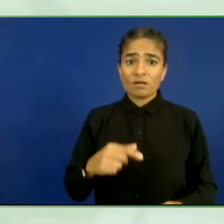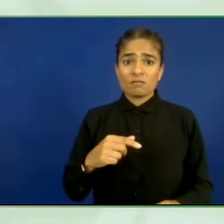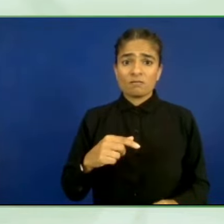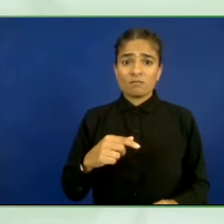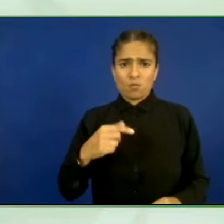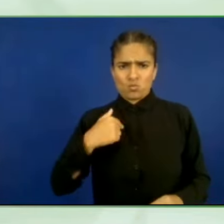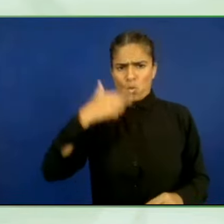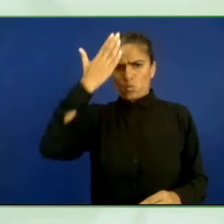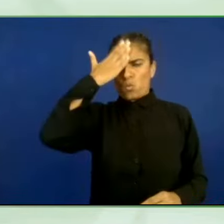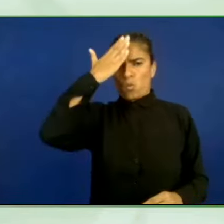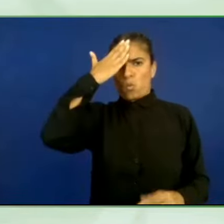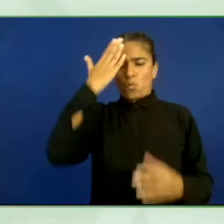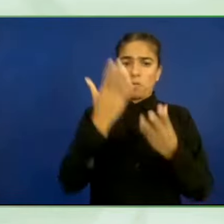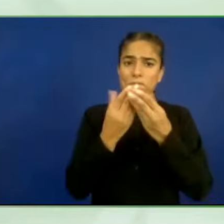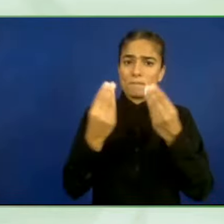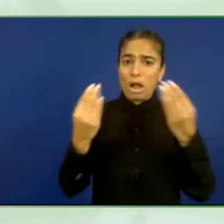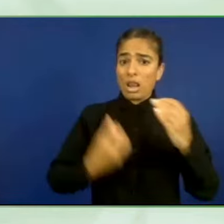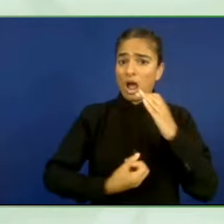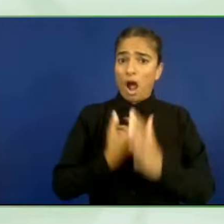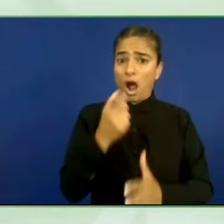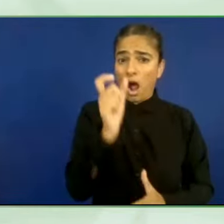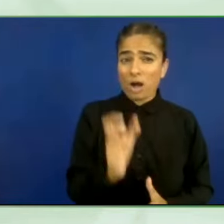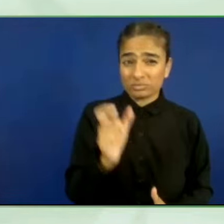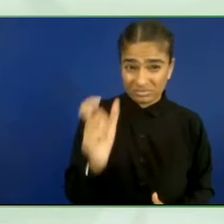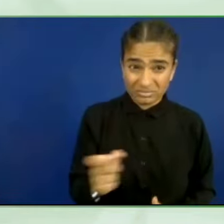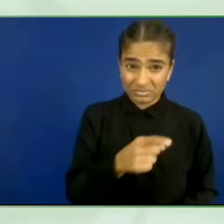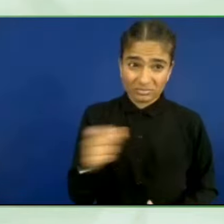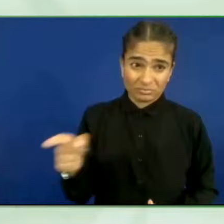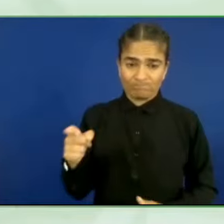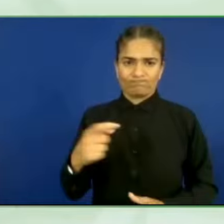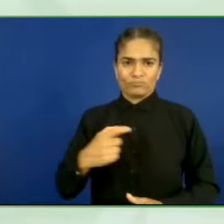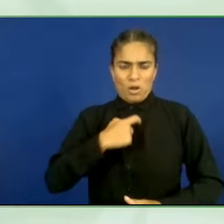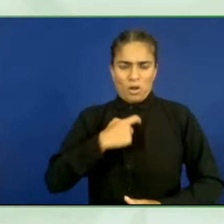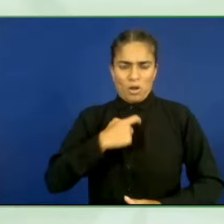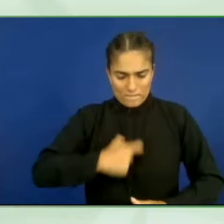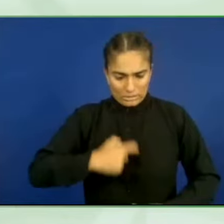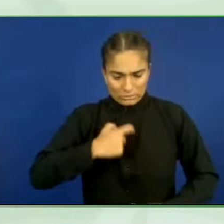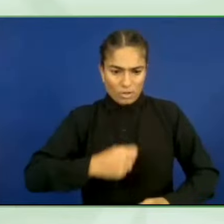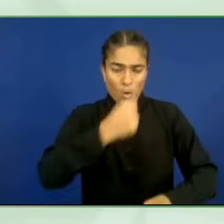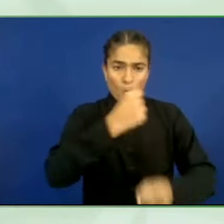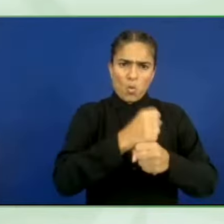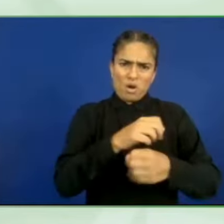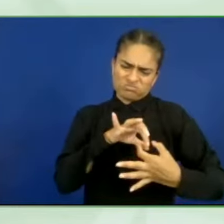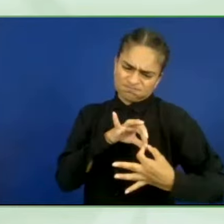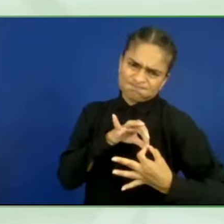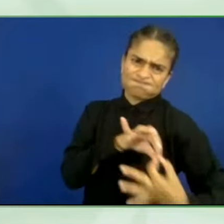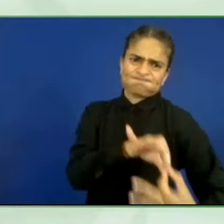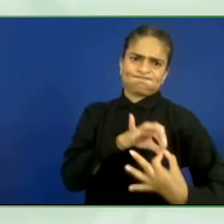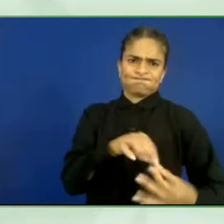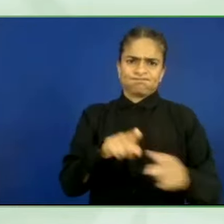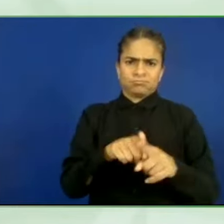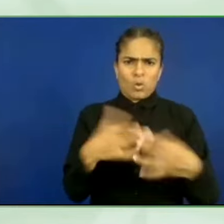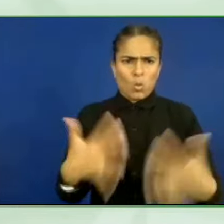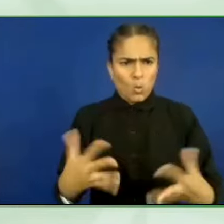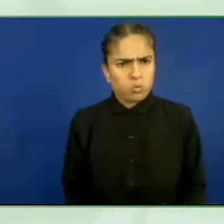personally connected to their work, and it's so internalized in many ways that you're often